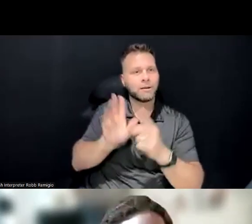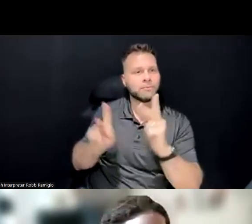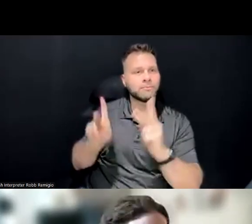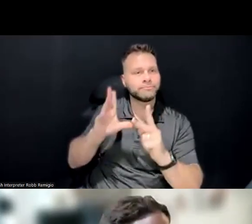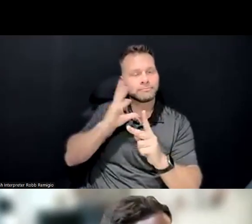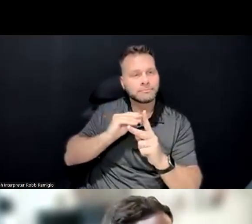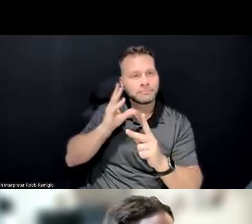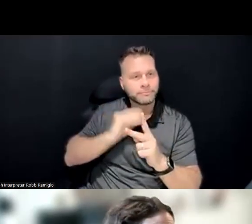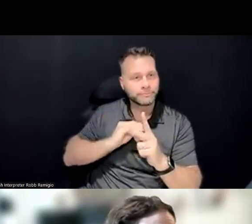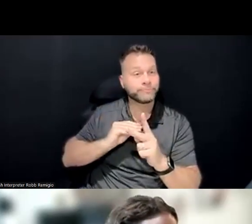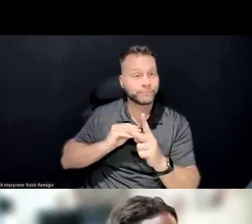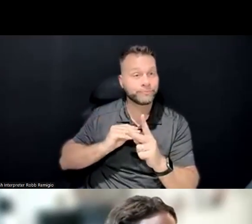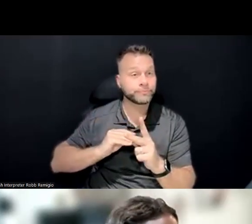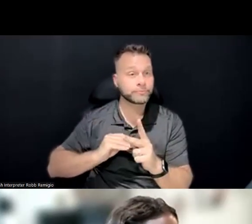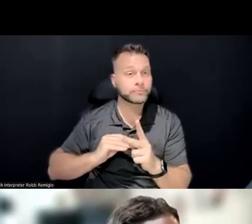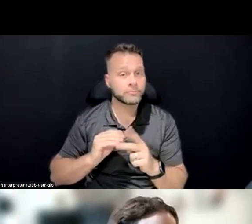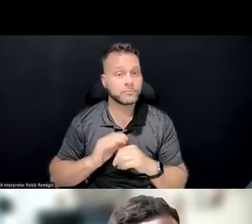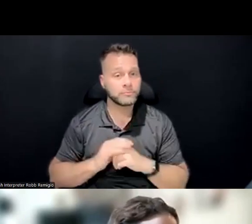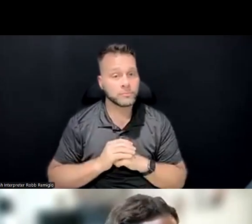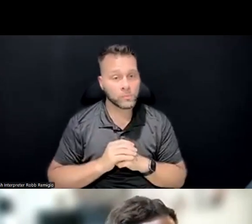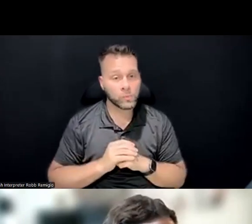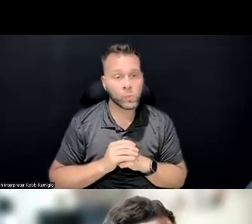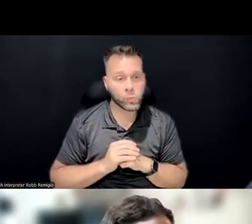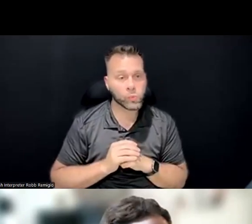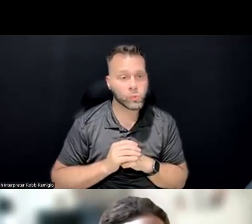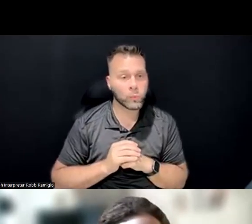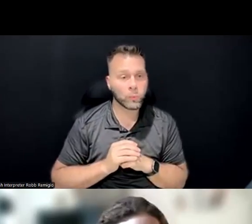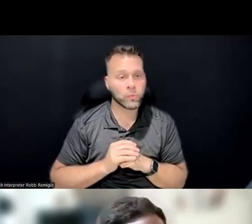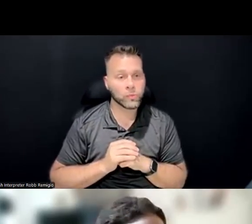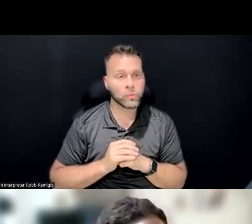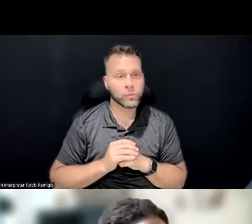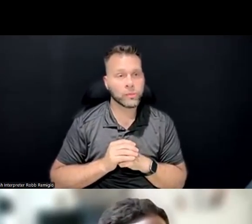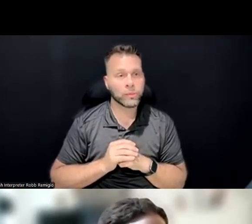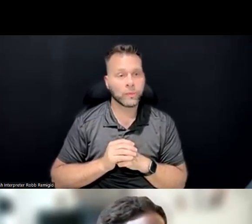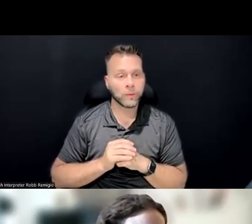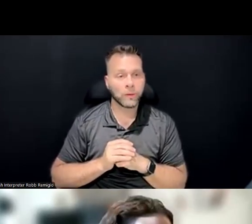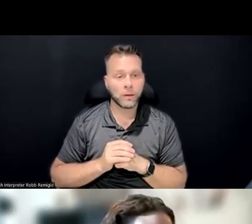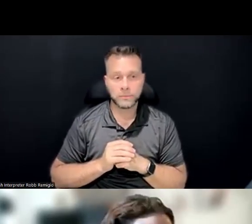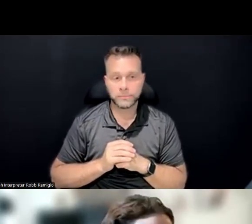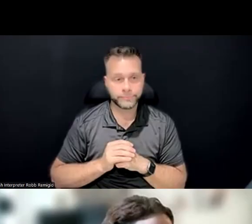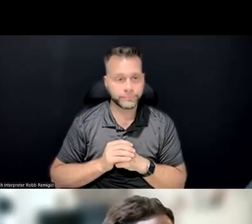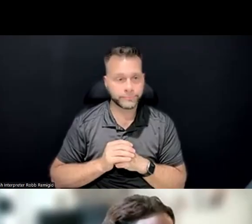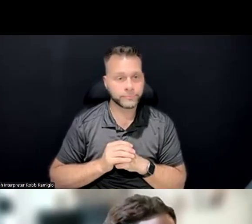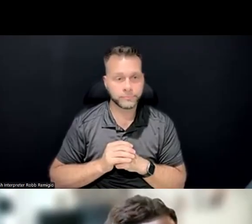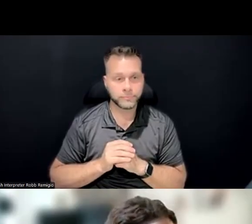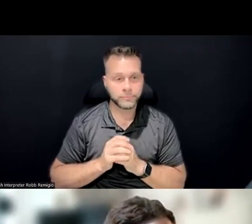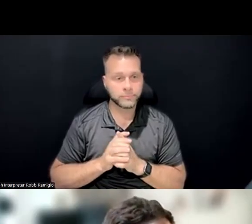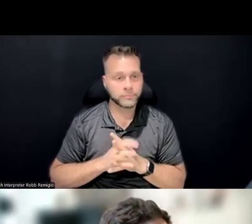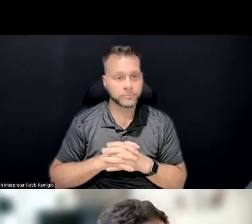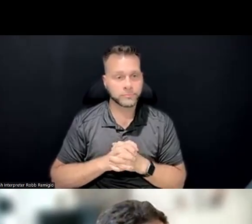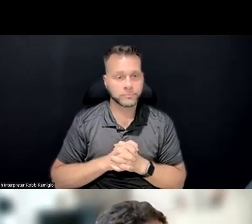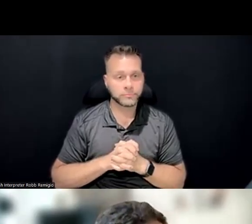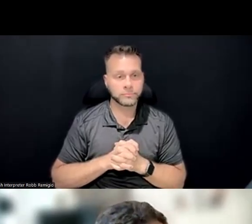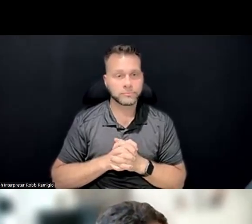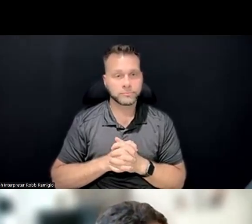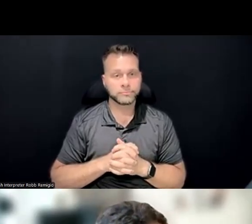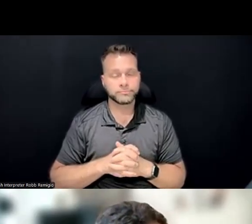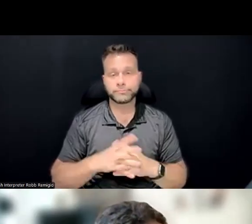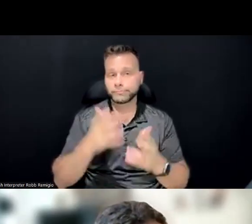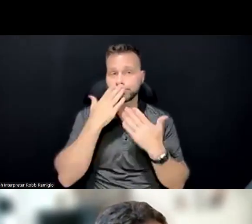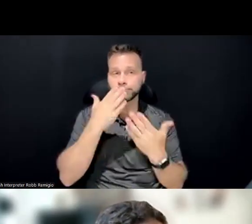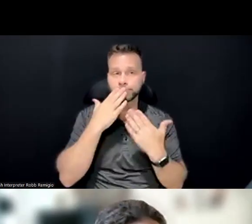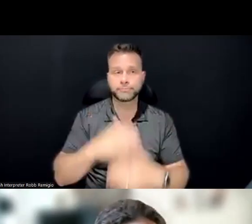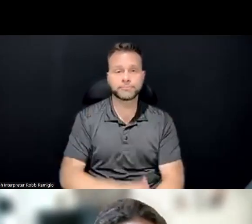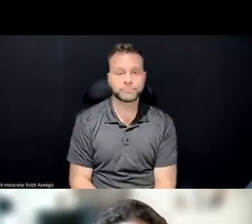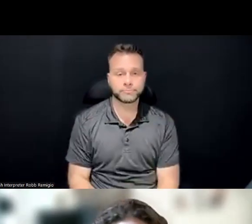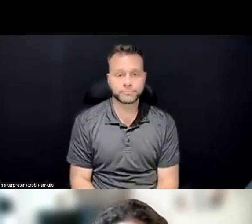of residents in more nuanced ways. And Marley and Wonderful. Michelle, you have anything? Great. Thank you so